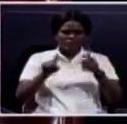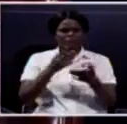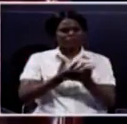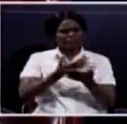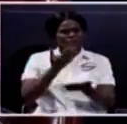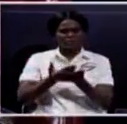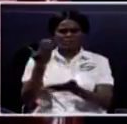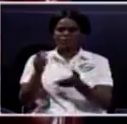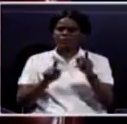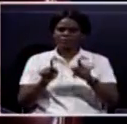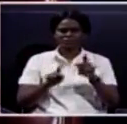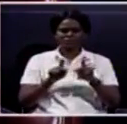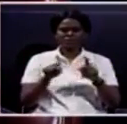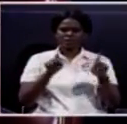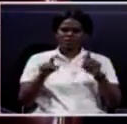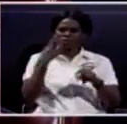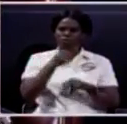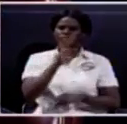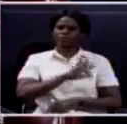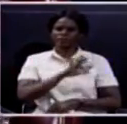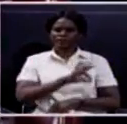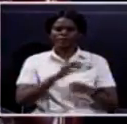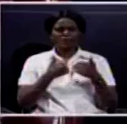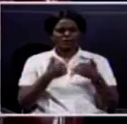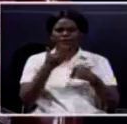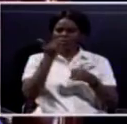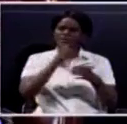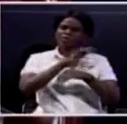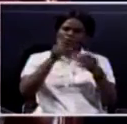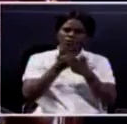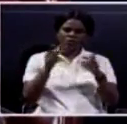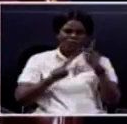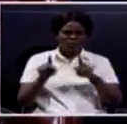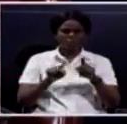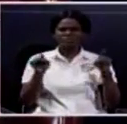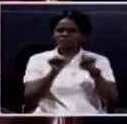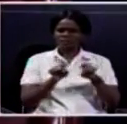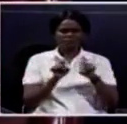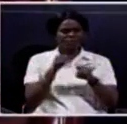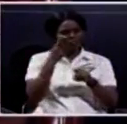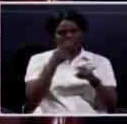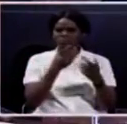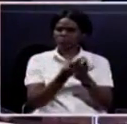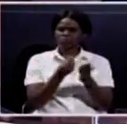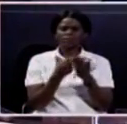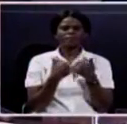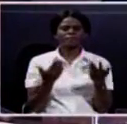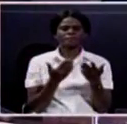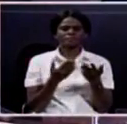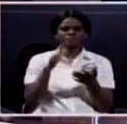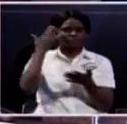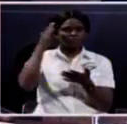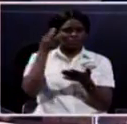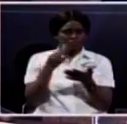to the people who have a regular income. Let education be offered to the people as well who don't have a regular income. P.S., we've been this route